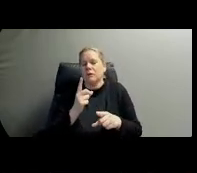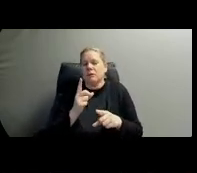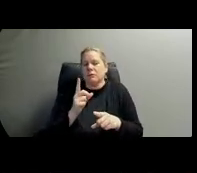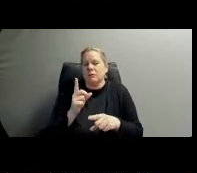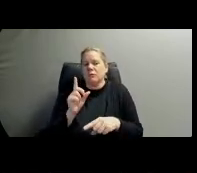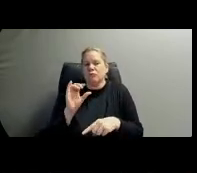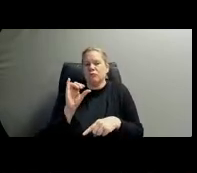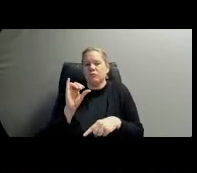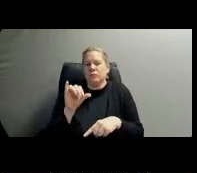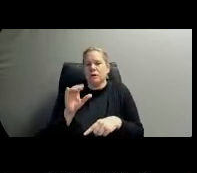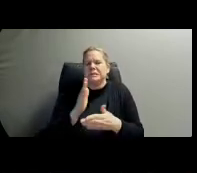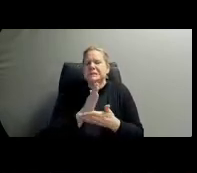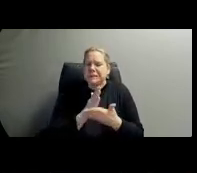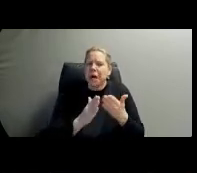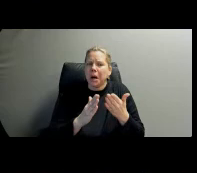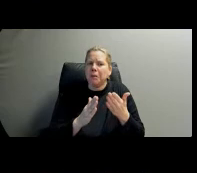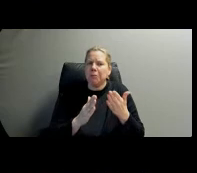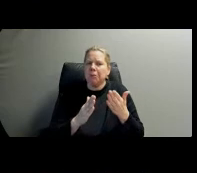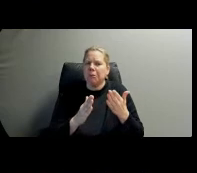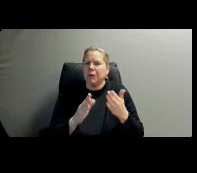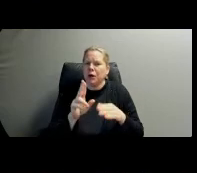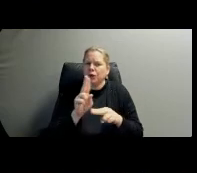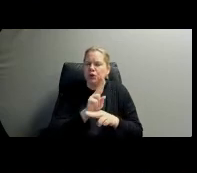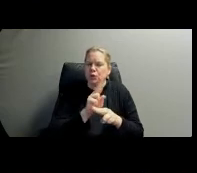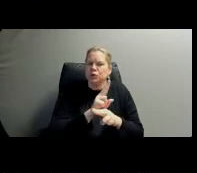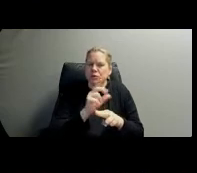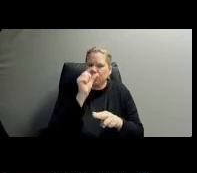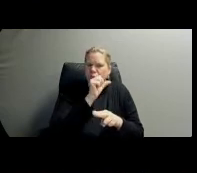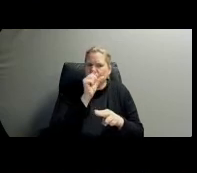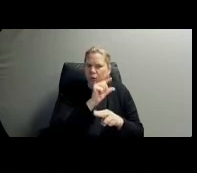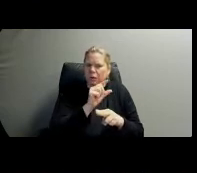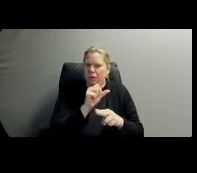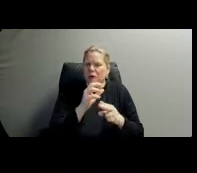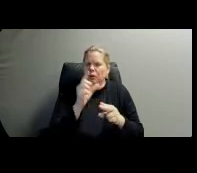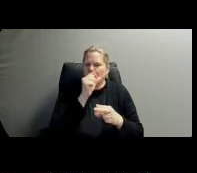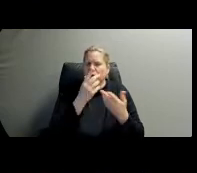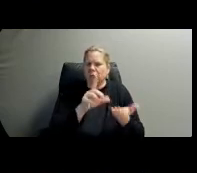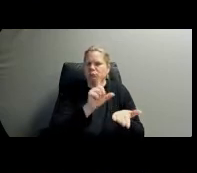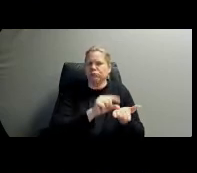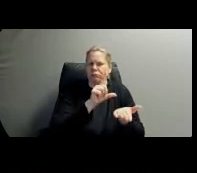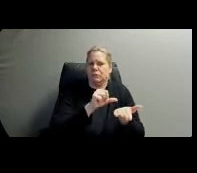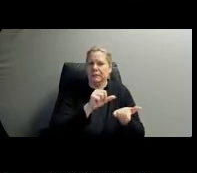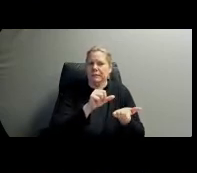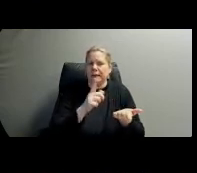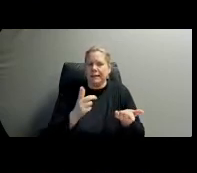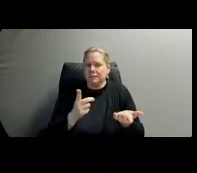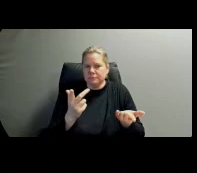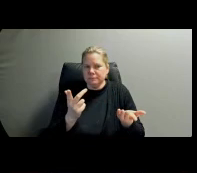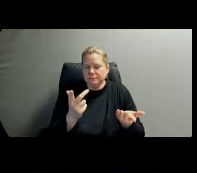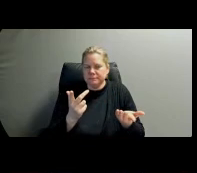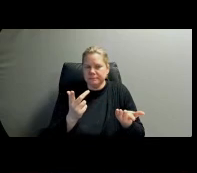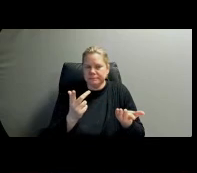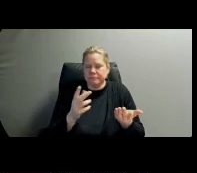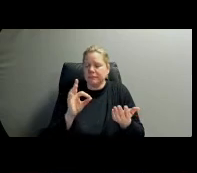and blogs that have been published, they are being used at some capacity. So yeah, of course, like I cannot speak to everything that the